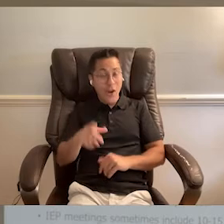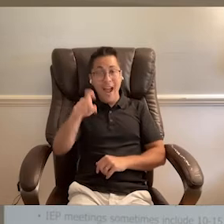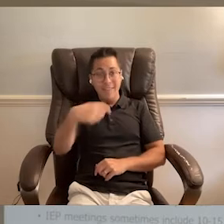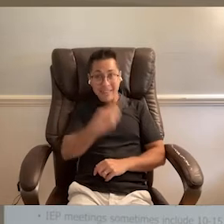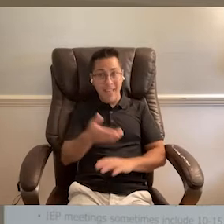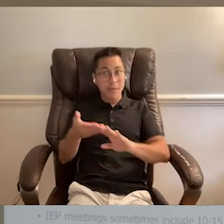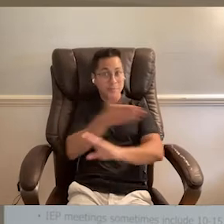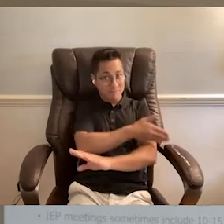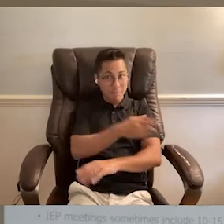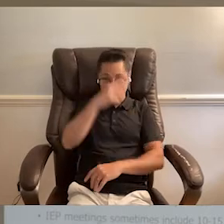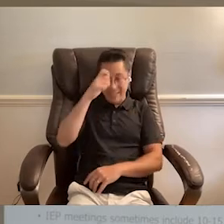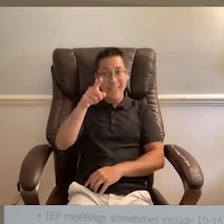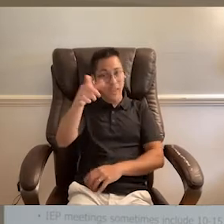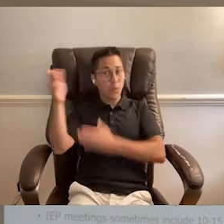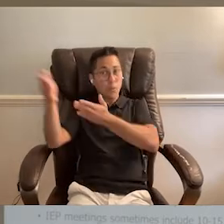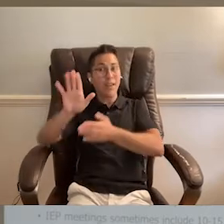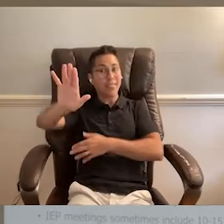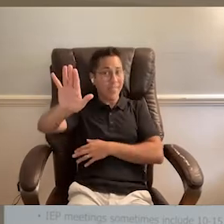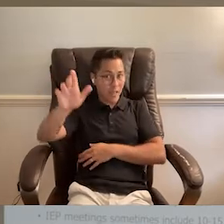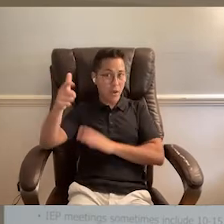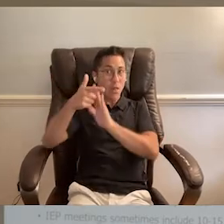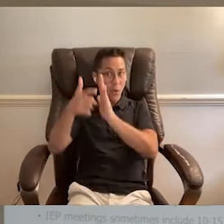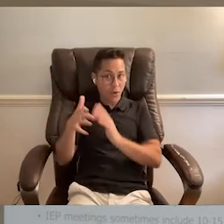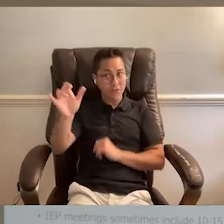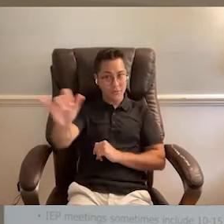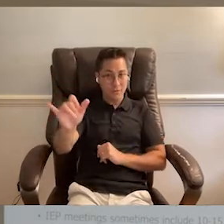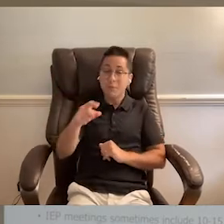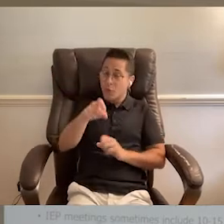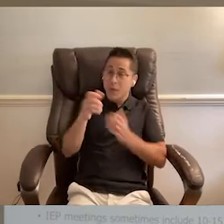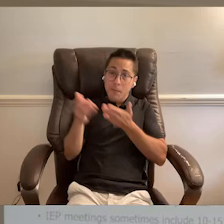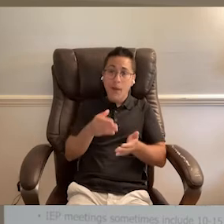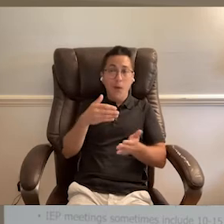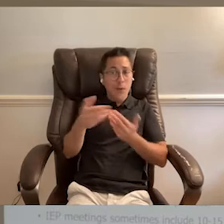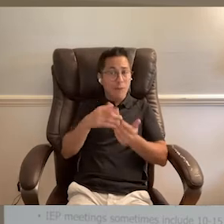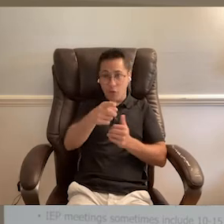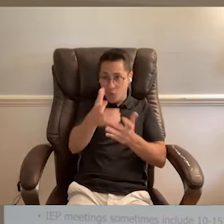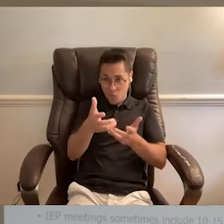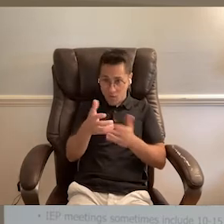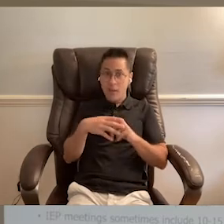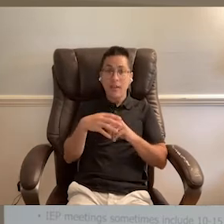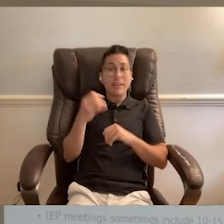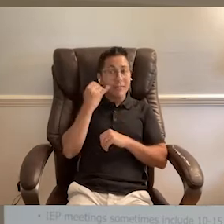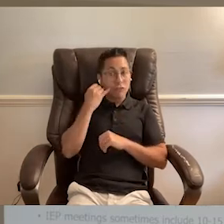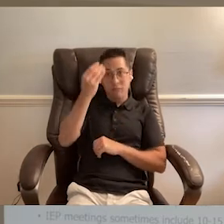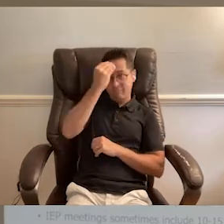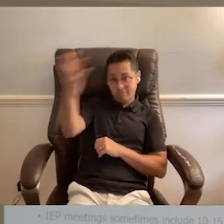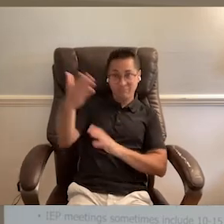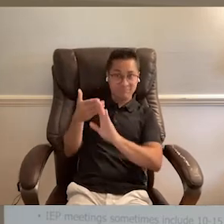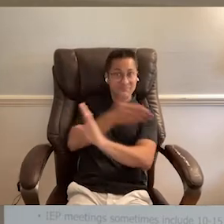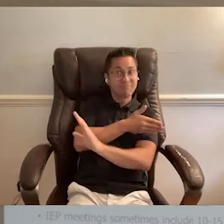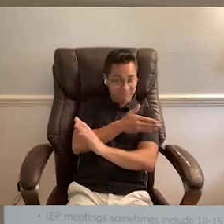to bring their lawyer. But you can bring whoever you want as long as you inform them that ahead of time that you're bringing them.